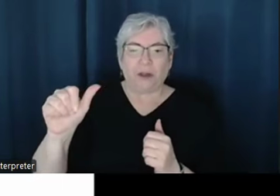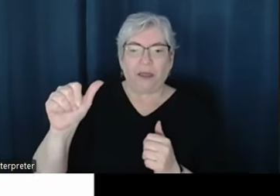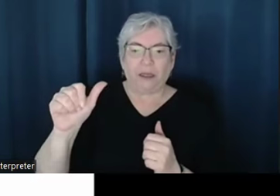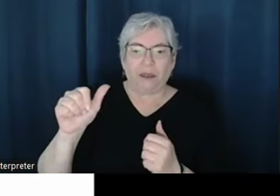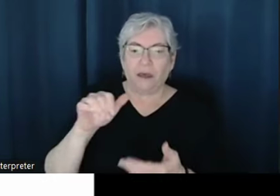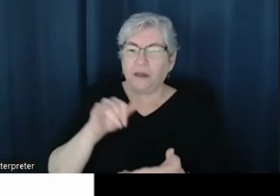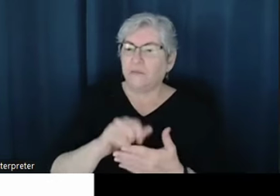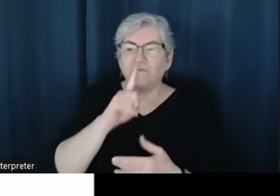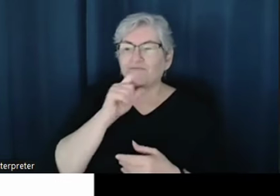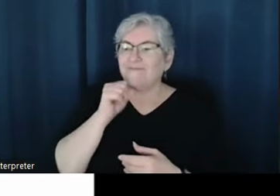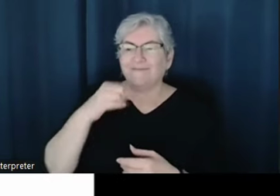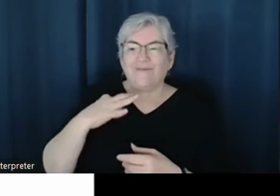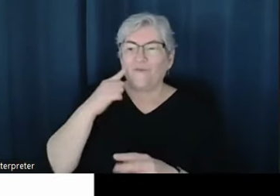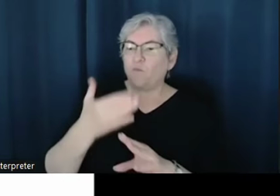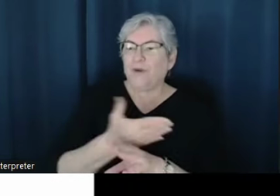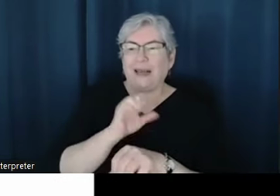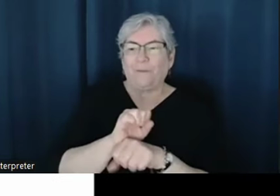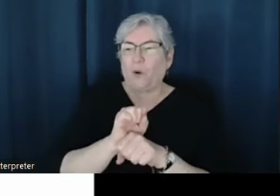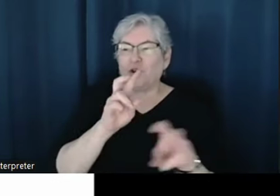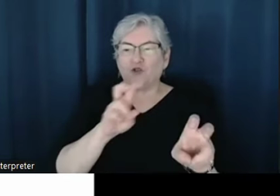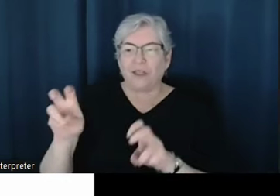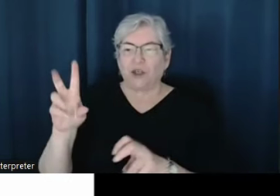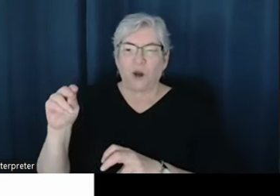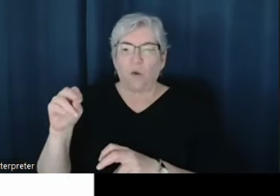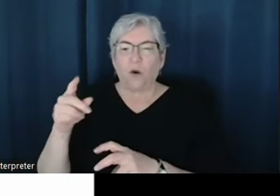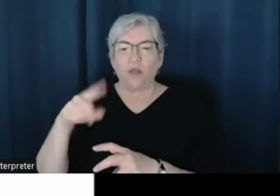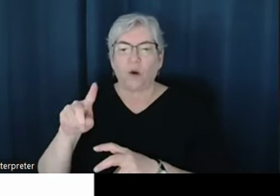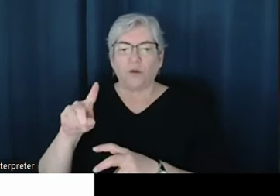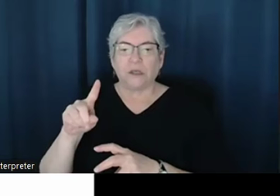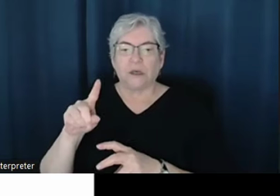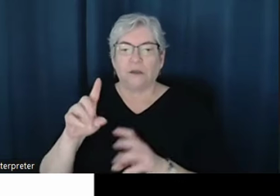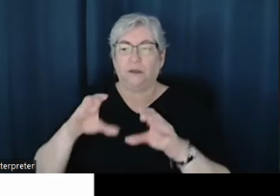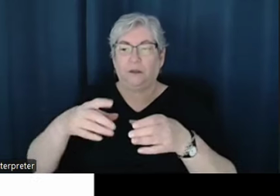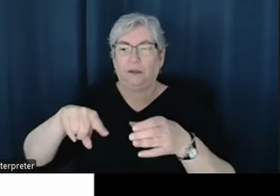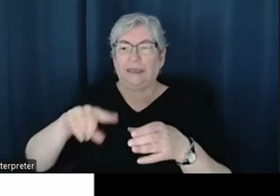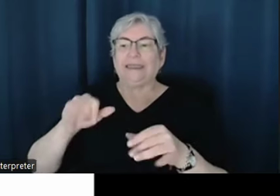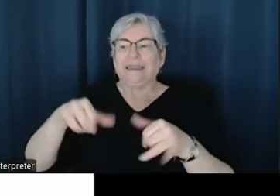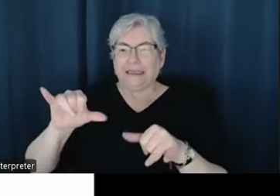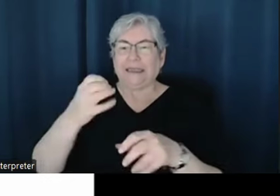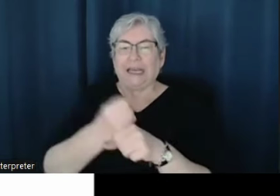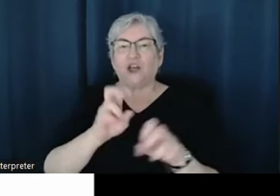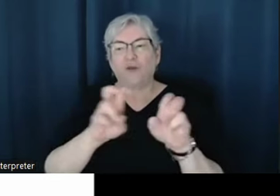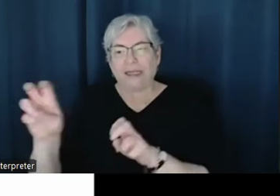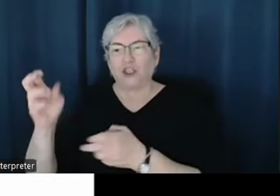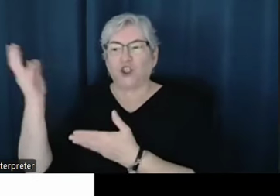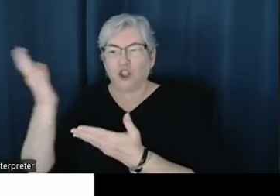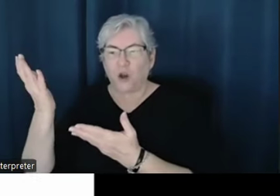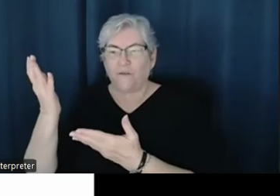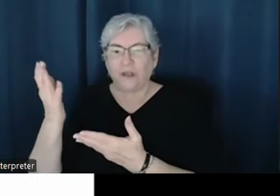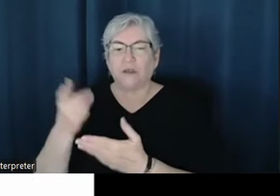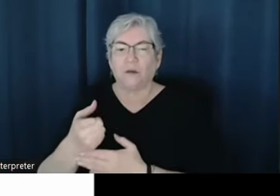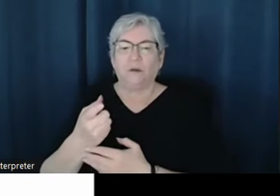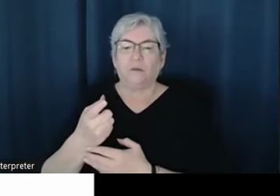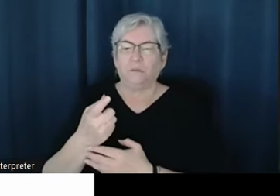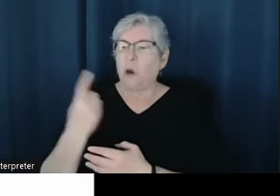not eligible for pre-employment transition services, but that group of people can still get transition services, as they always